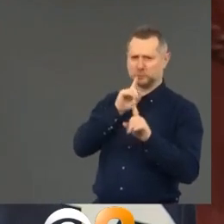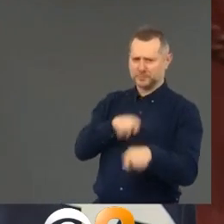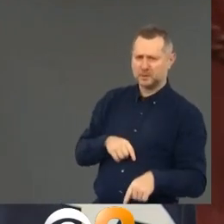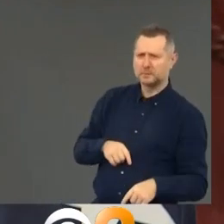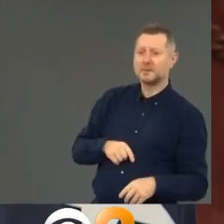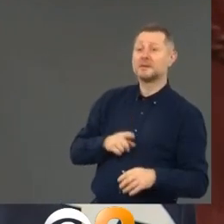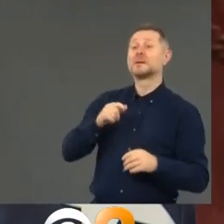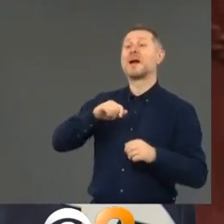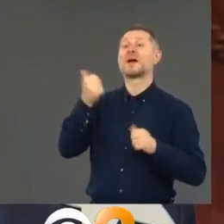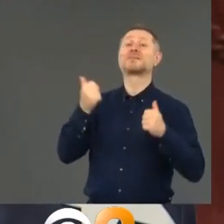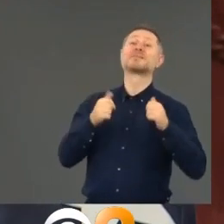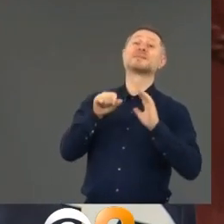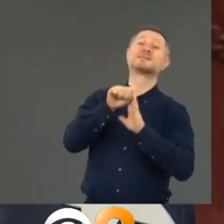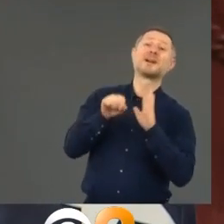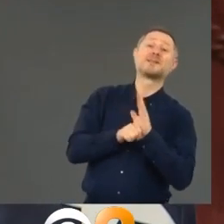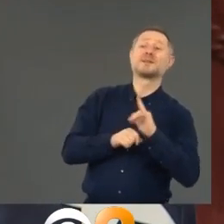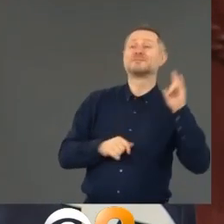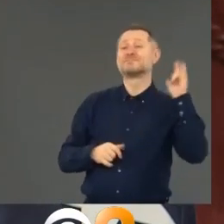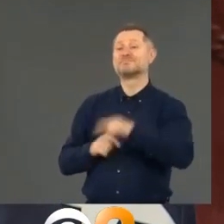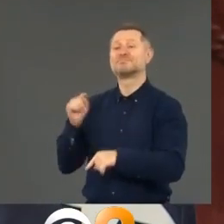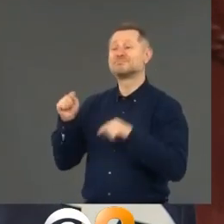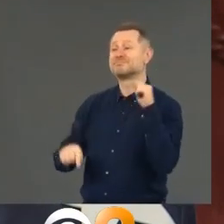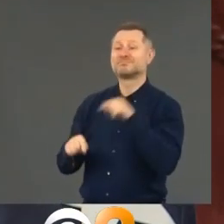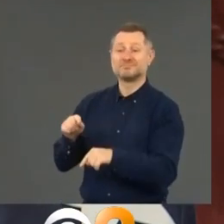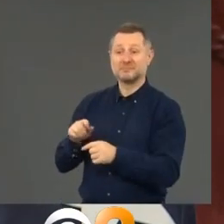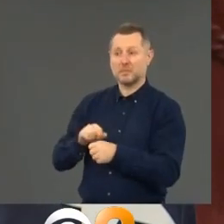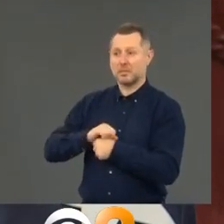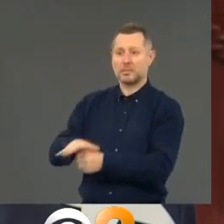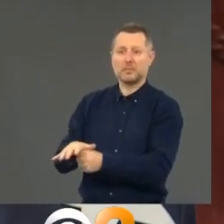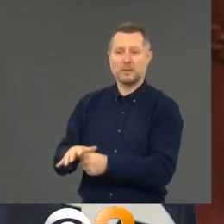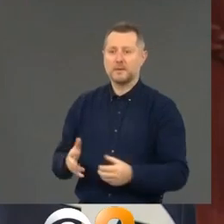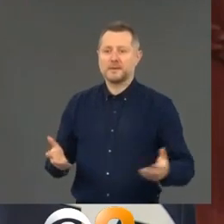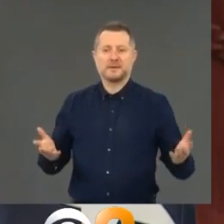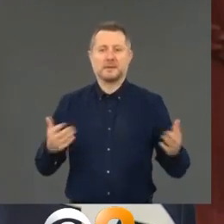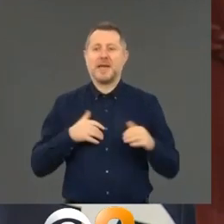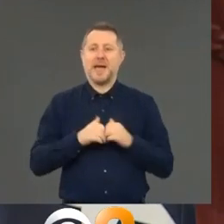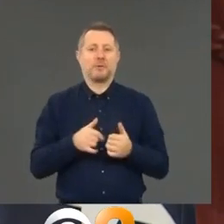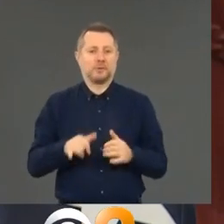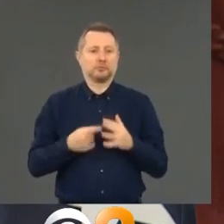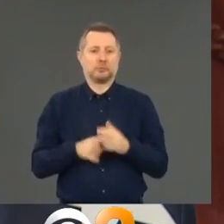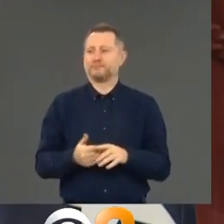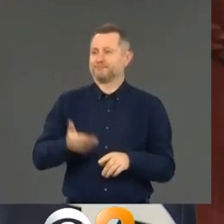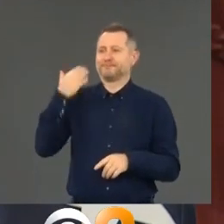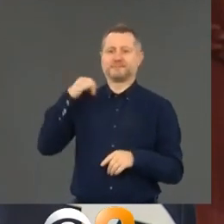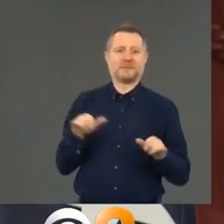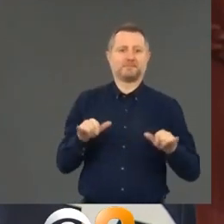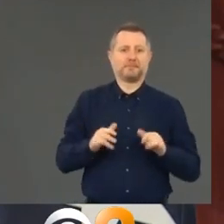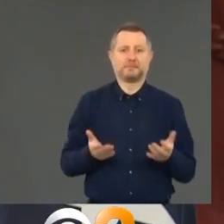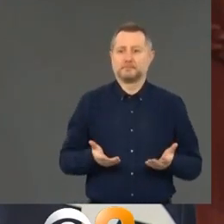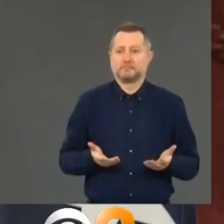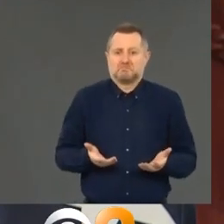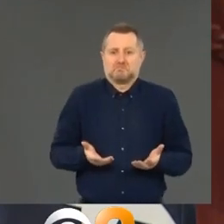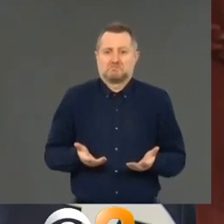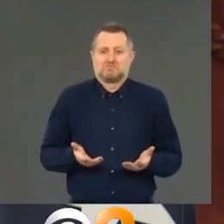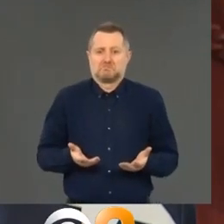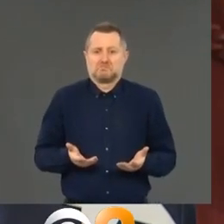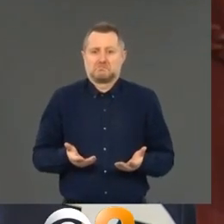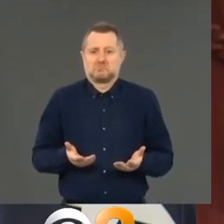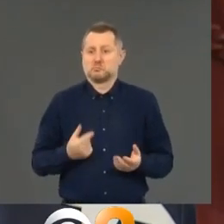outside and infect your population, right? That's how we got here in the first place. Where I'm really outraged